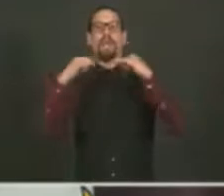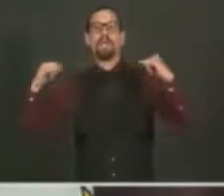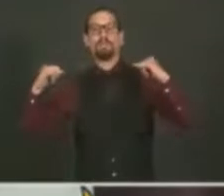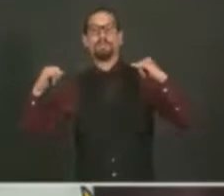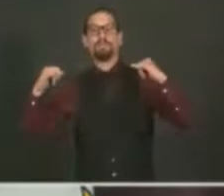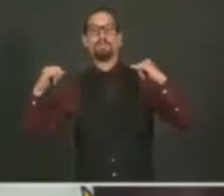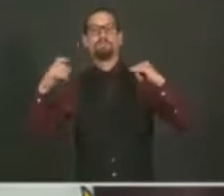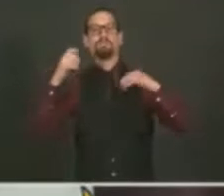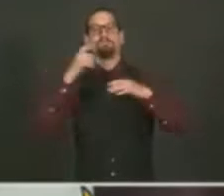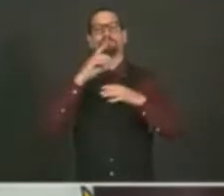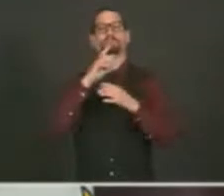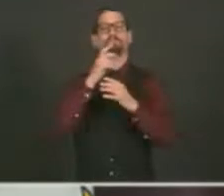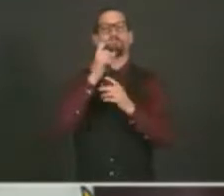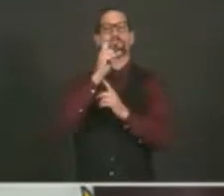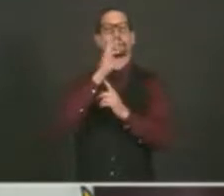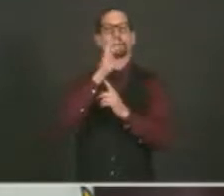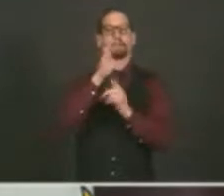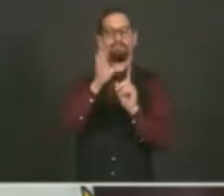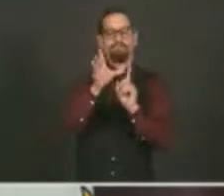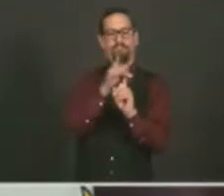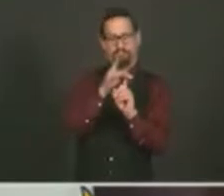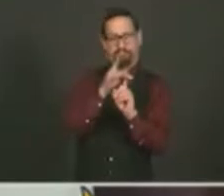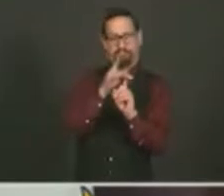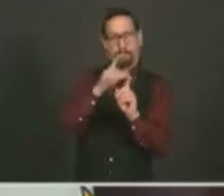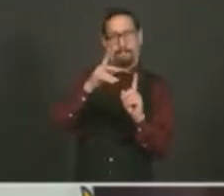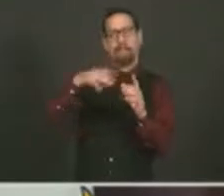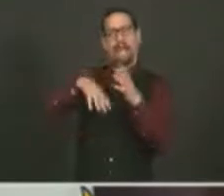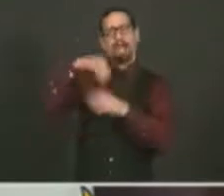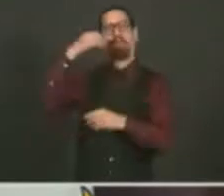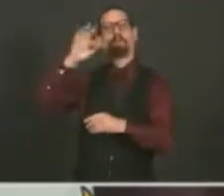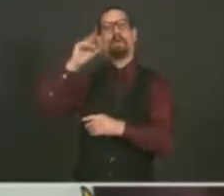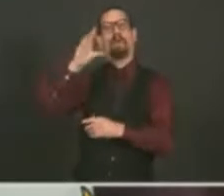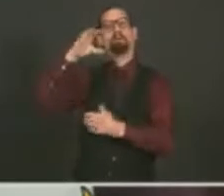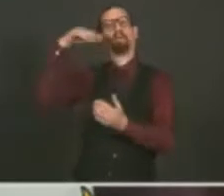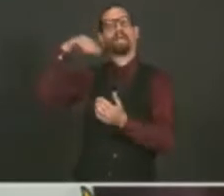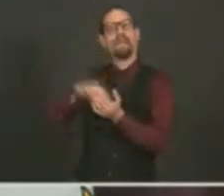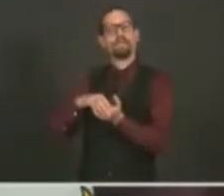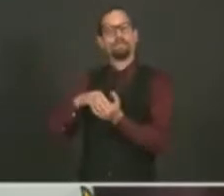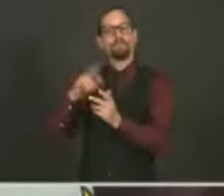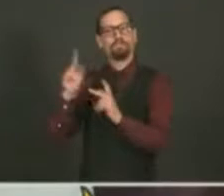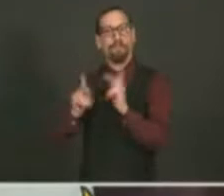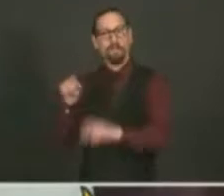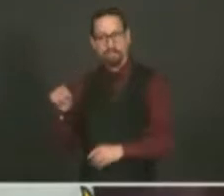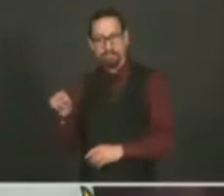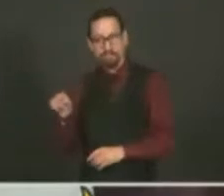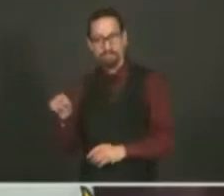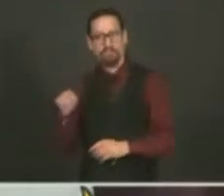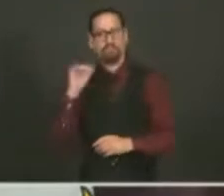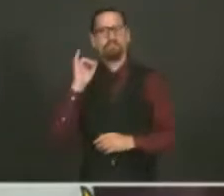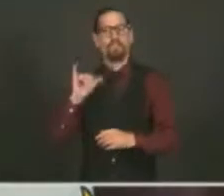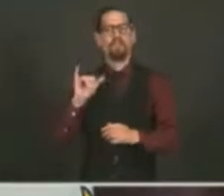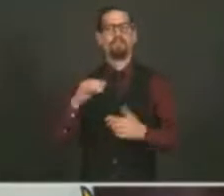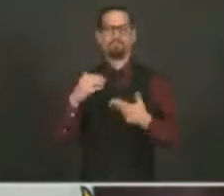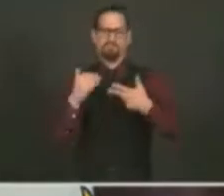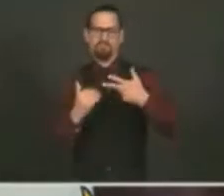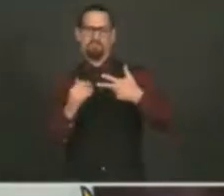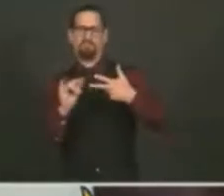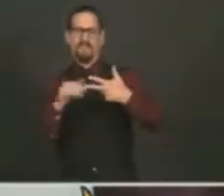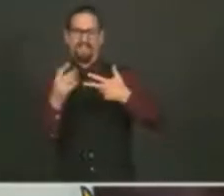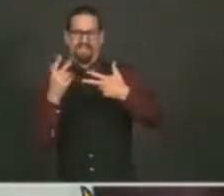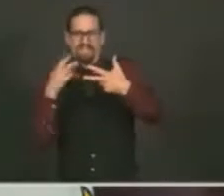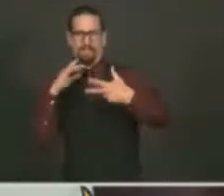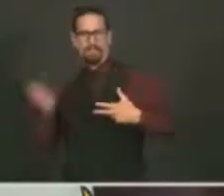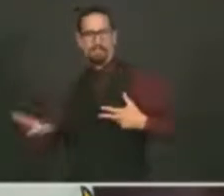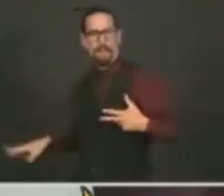per 100,000, I wouldn't be as concerned. But the test positive is up, going